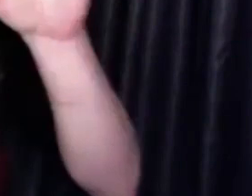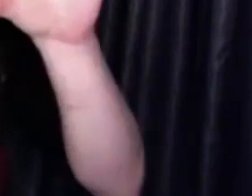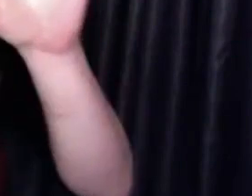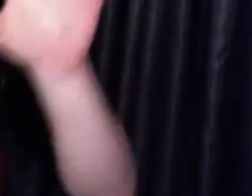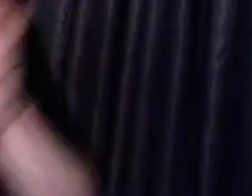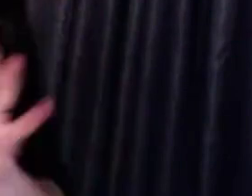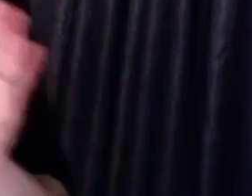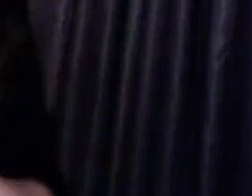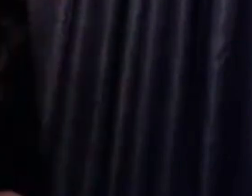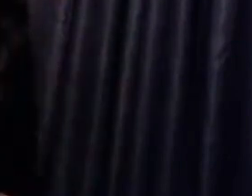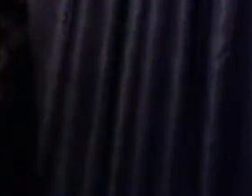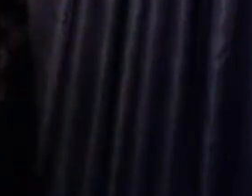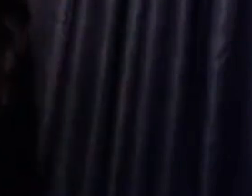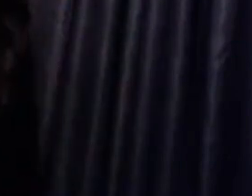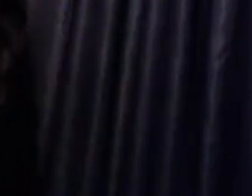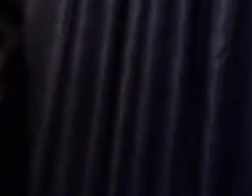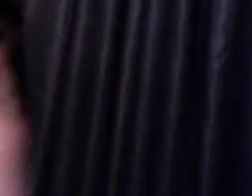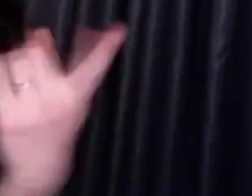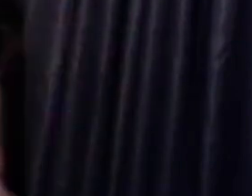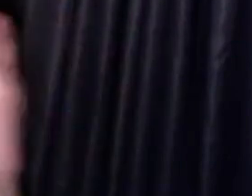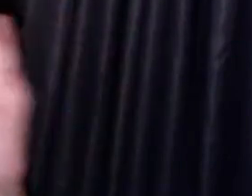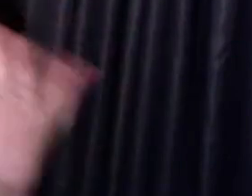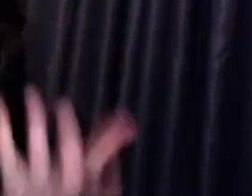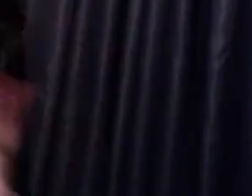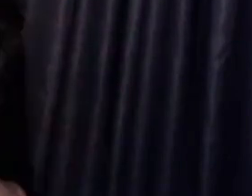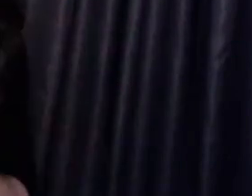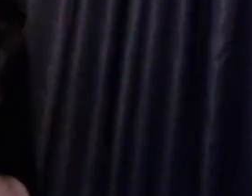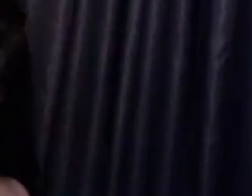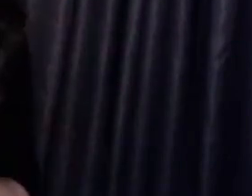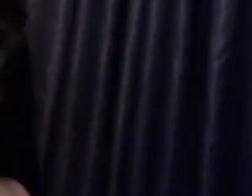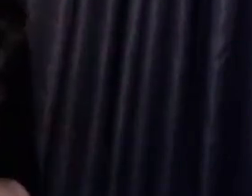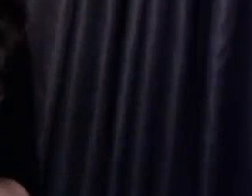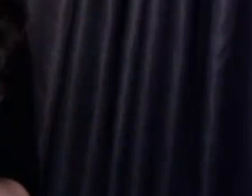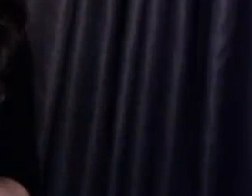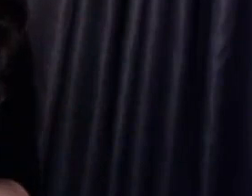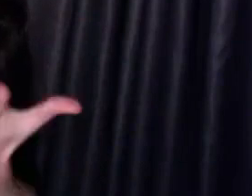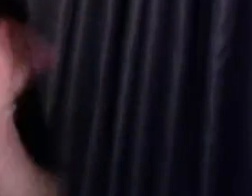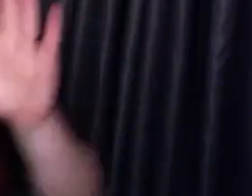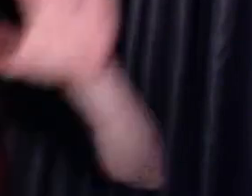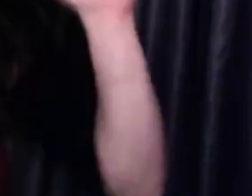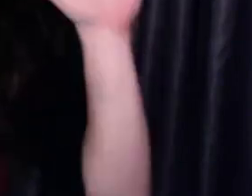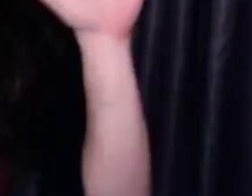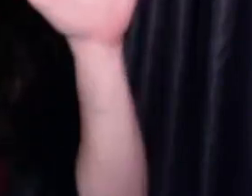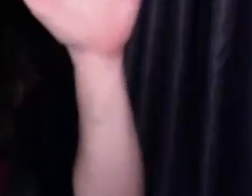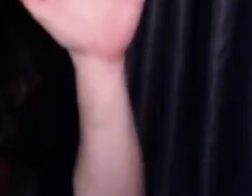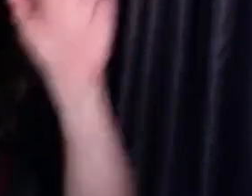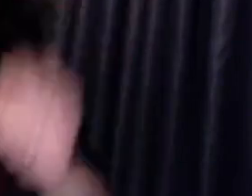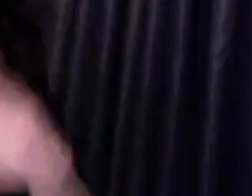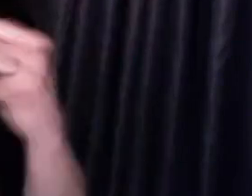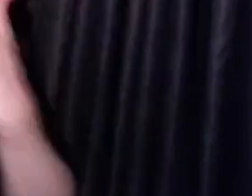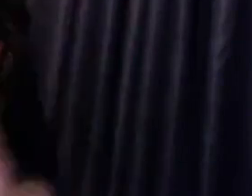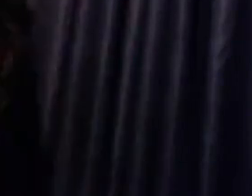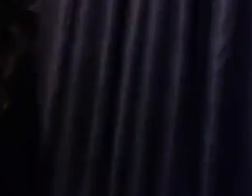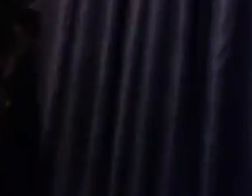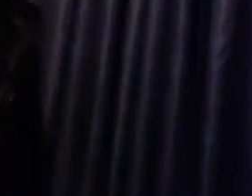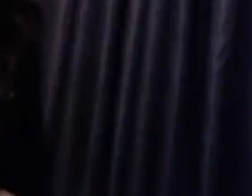If there's, other questions that folks have, or if anybody would, again, like to raise their hand and ask a question, we still have about 10 minutes before we're